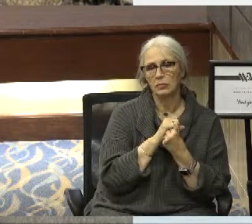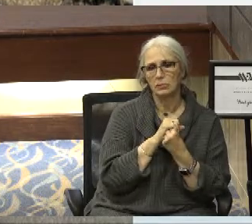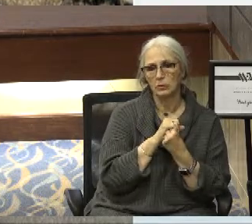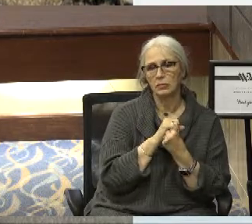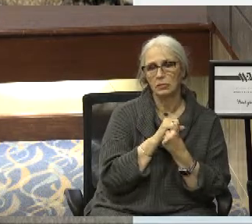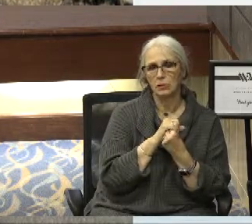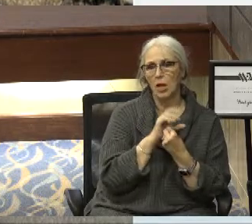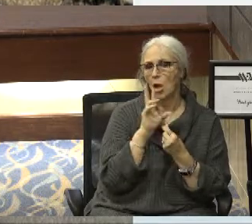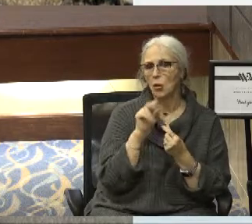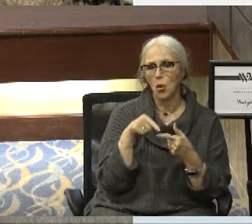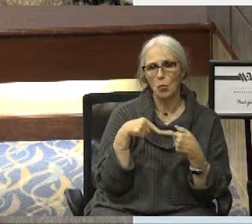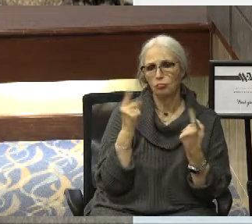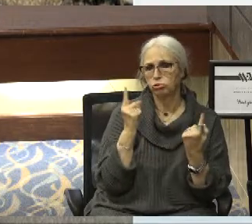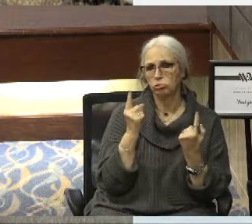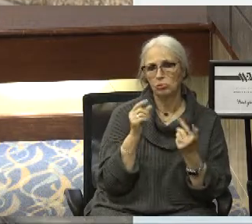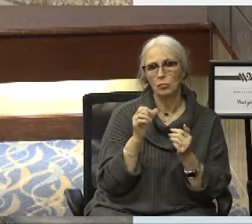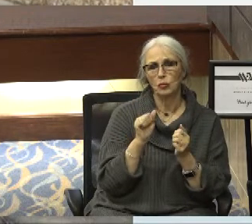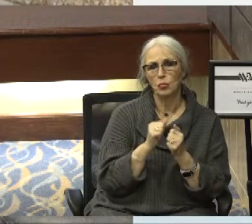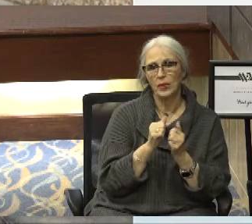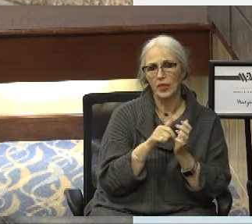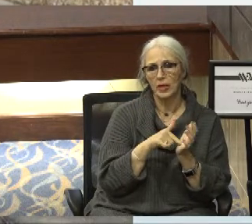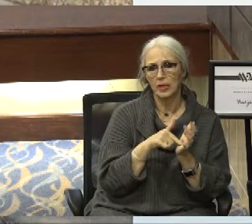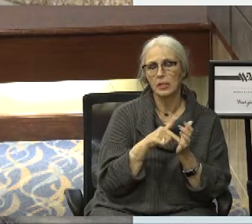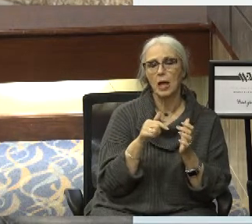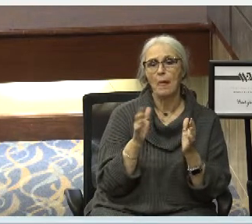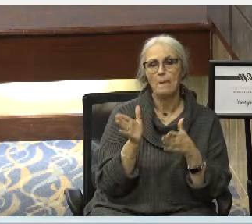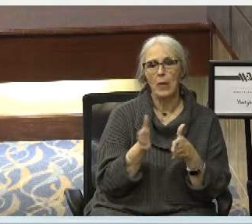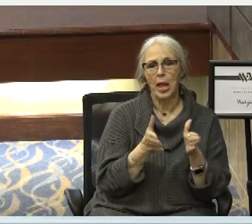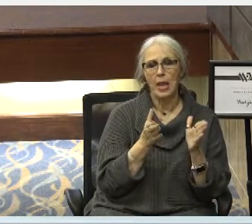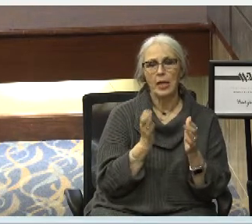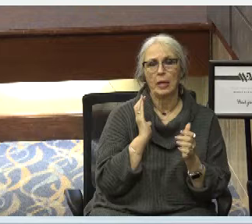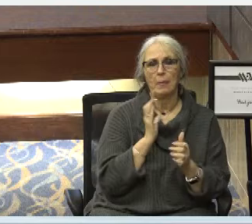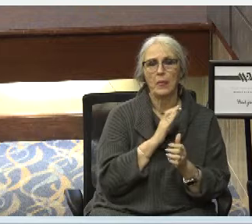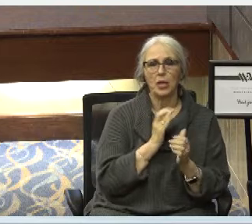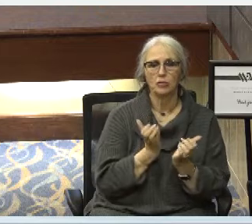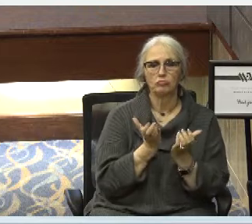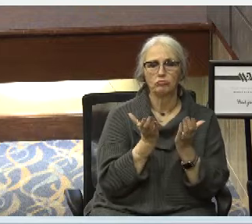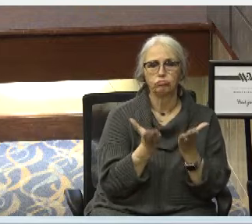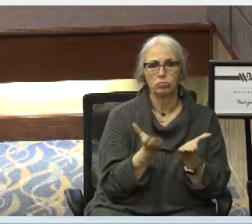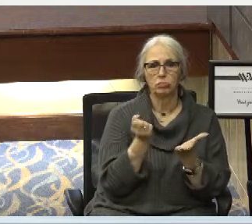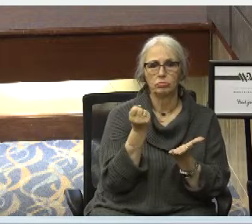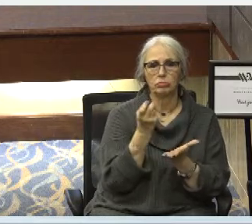No opposition on this one, and Plan Commission recommended approval of it as well.